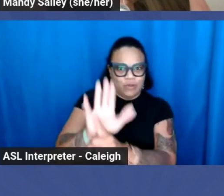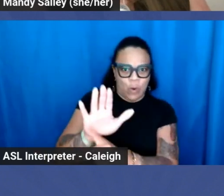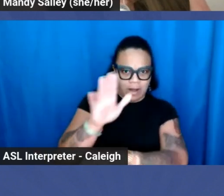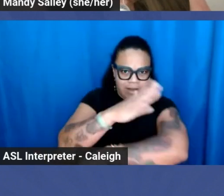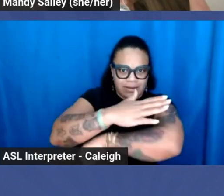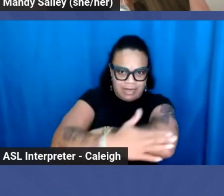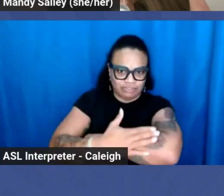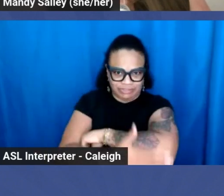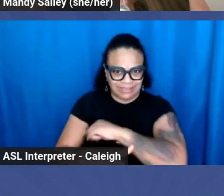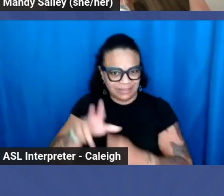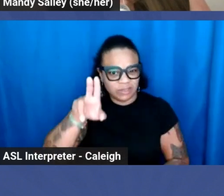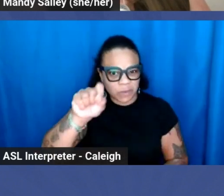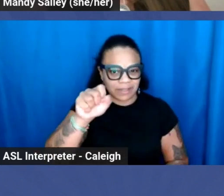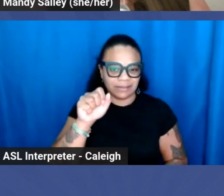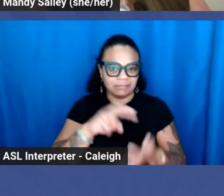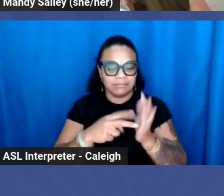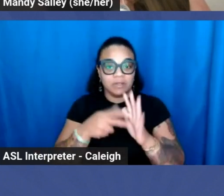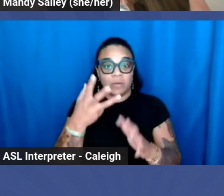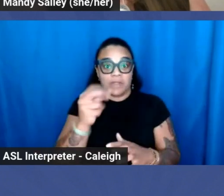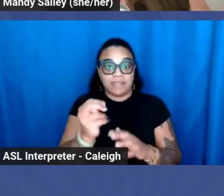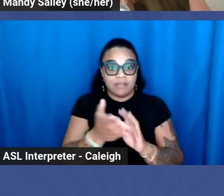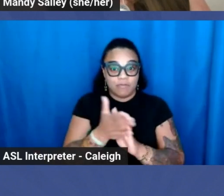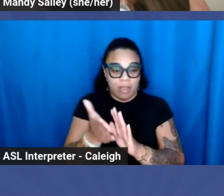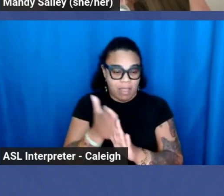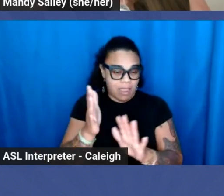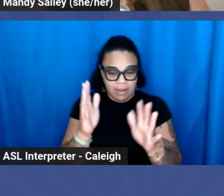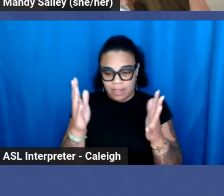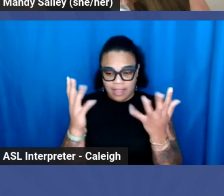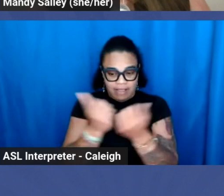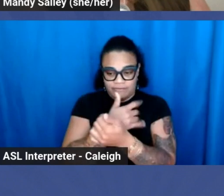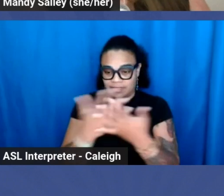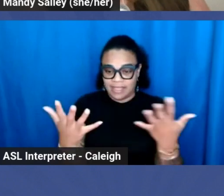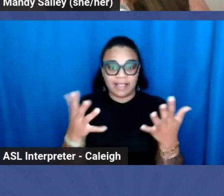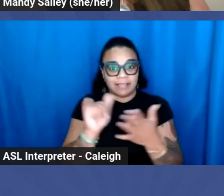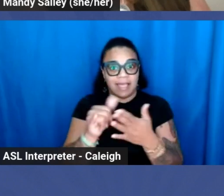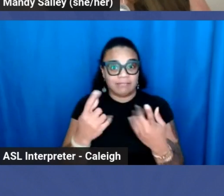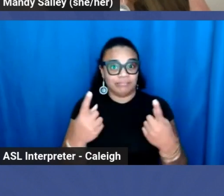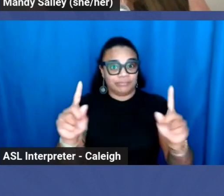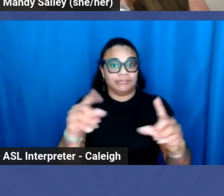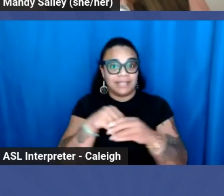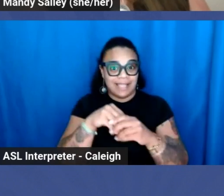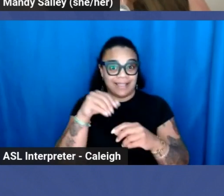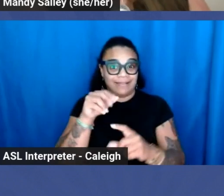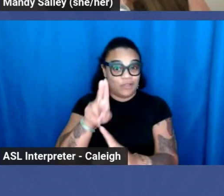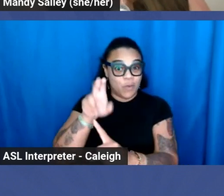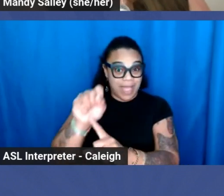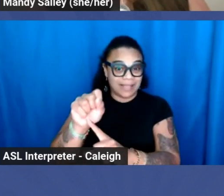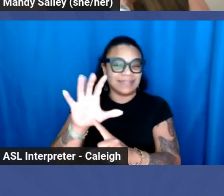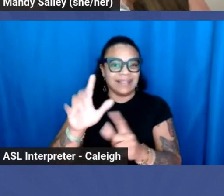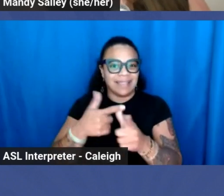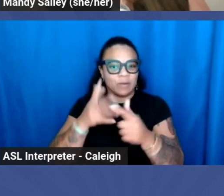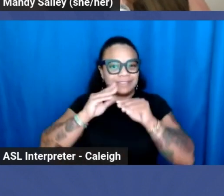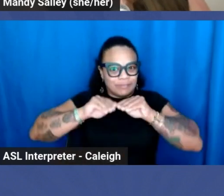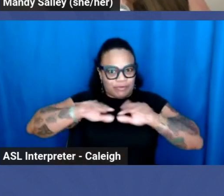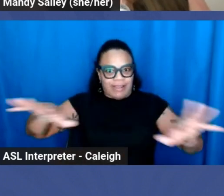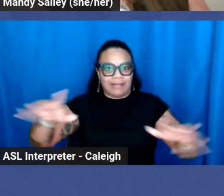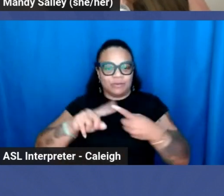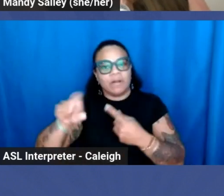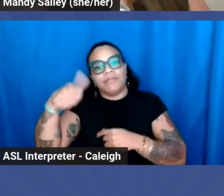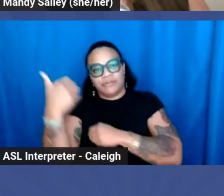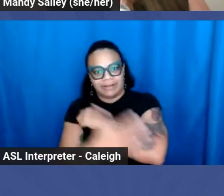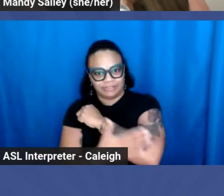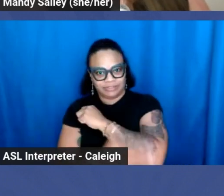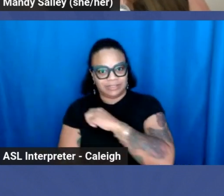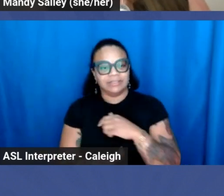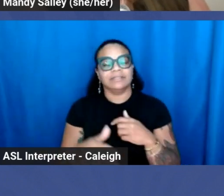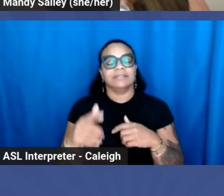they run all the tests they want to take in your country, they are going to take them outside there. So I think that this means that